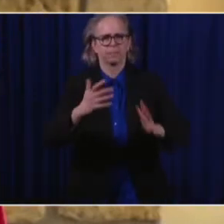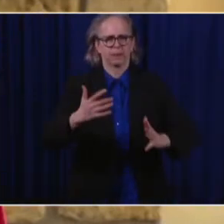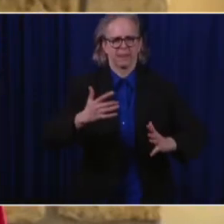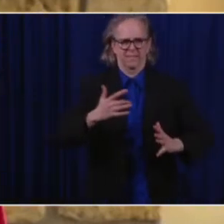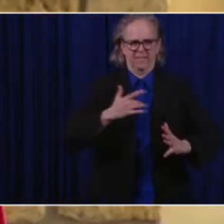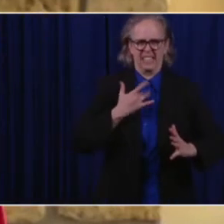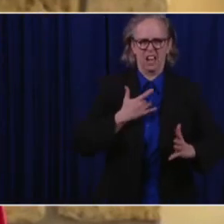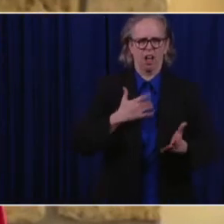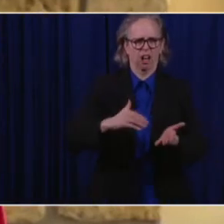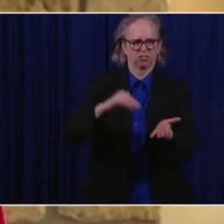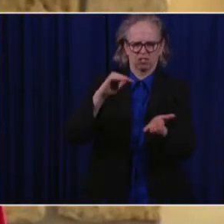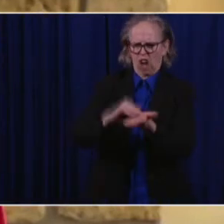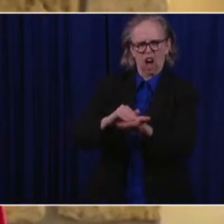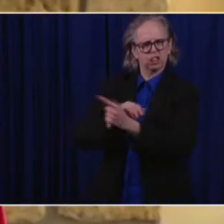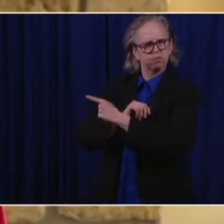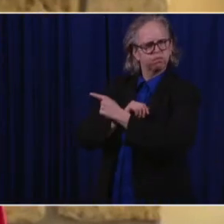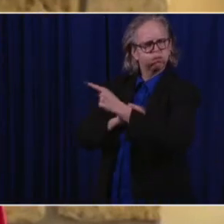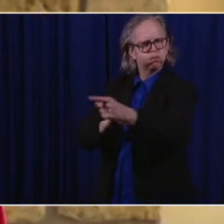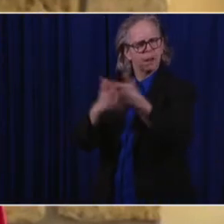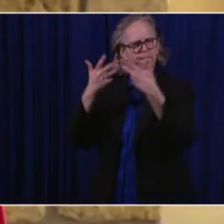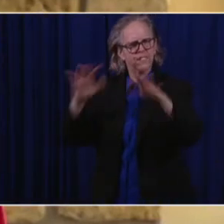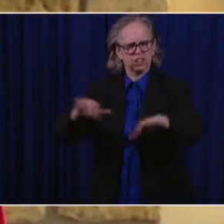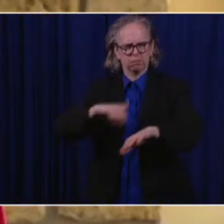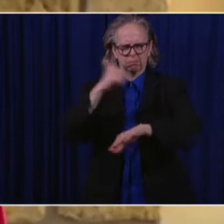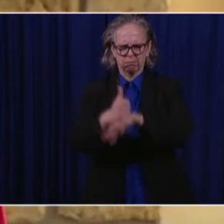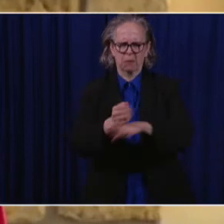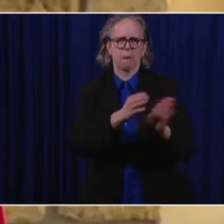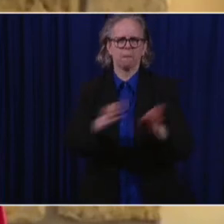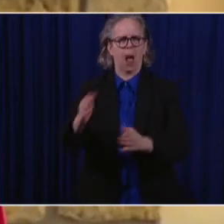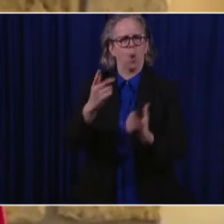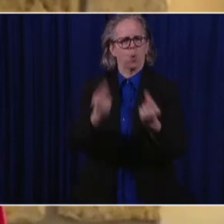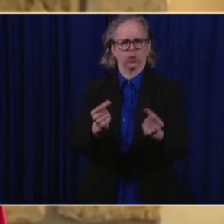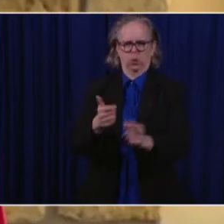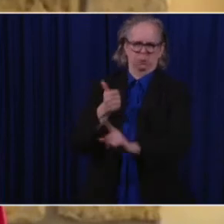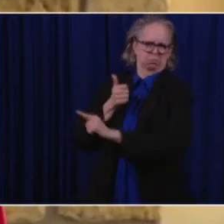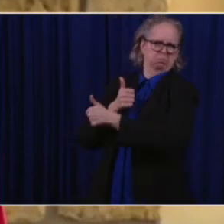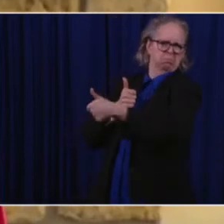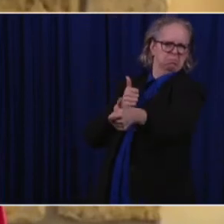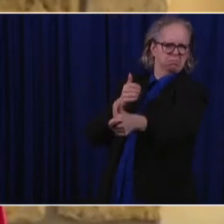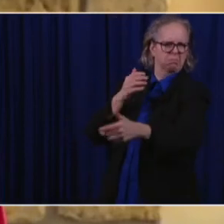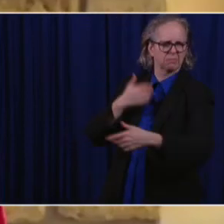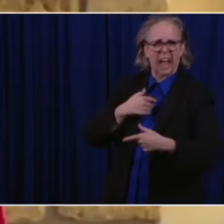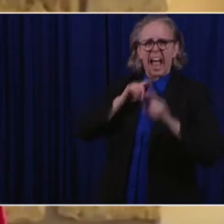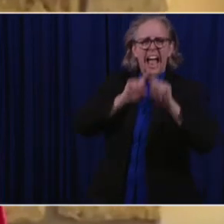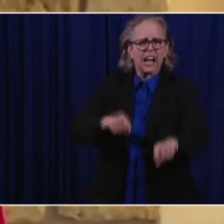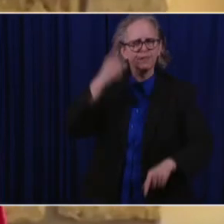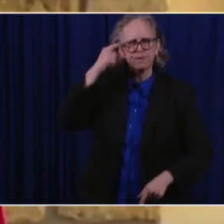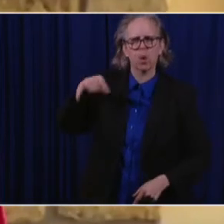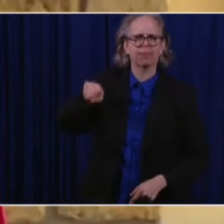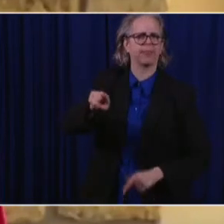They always have in case care is rationed. But I'll let them answer the question how close to that we are.